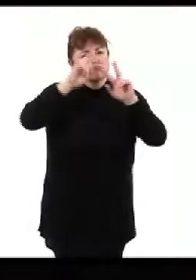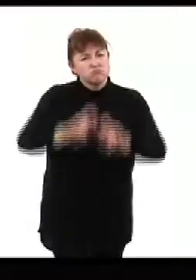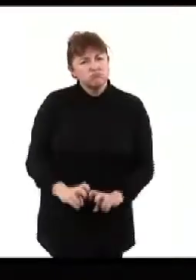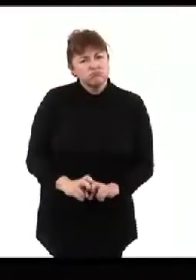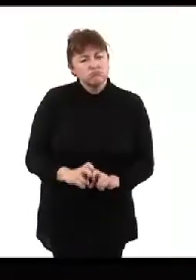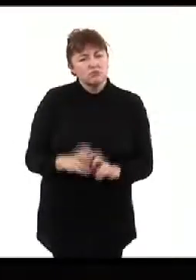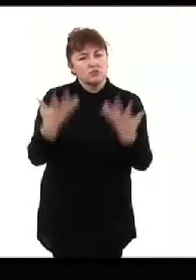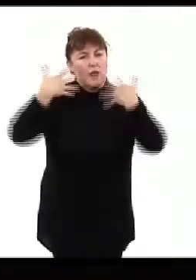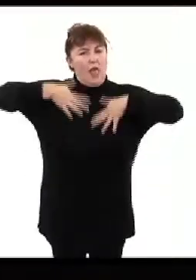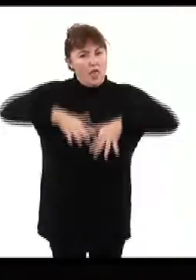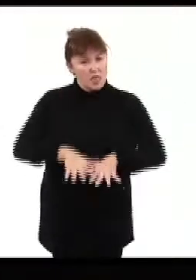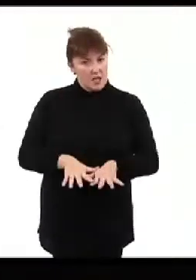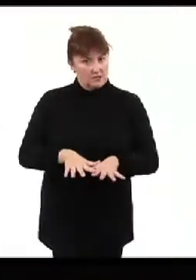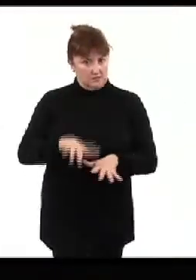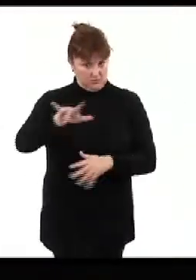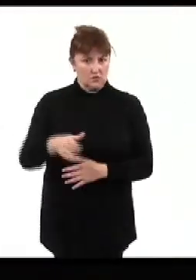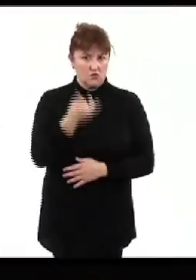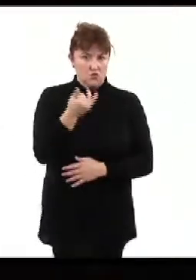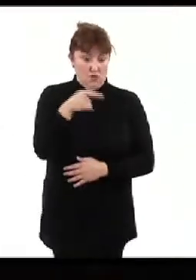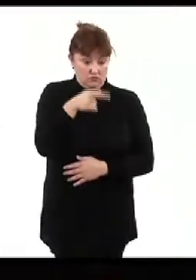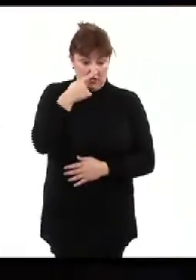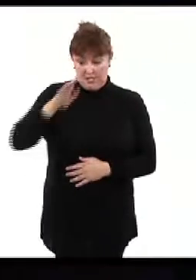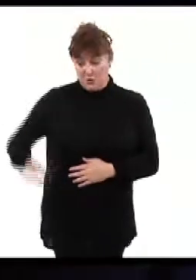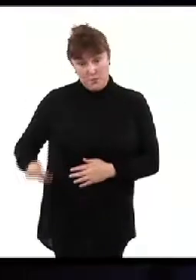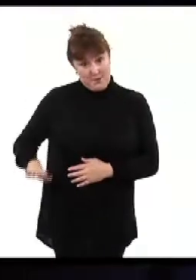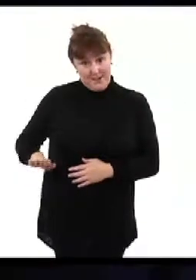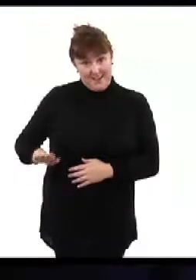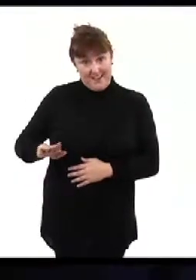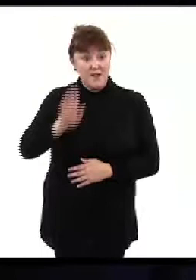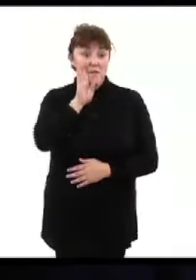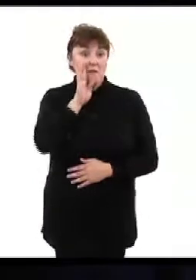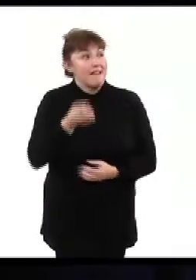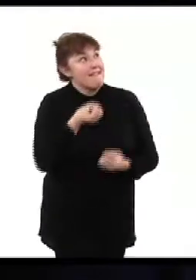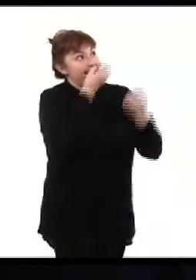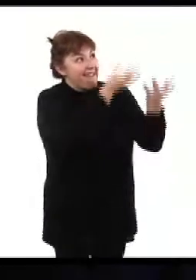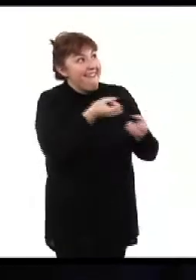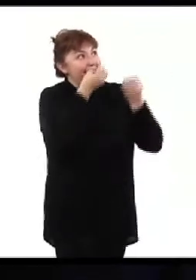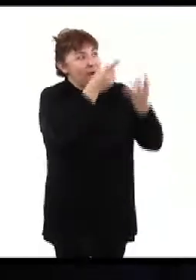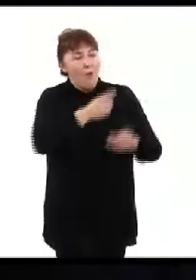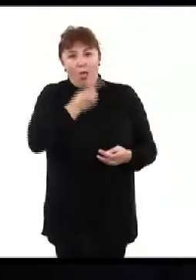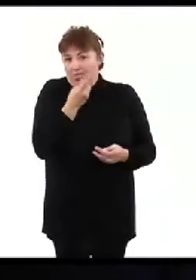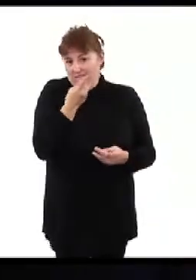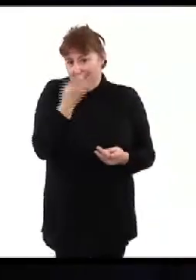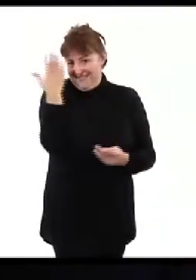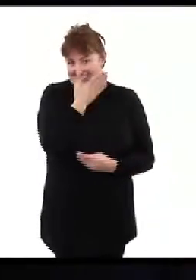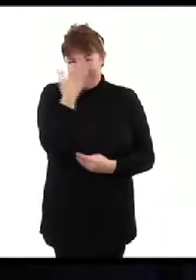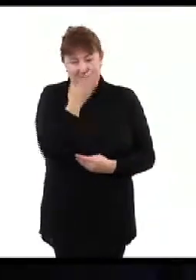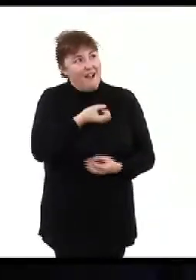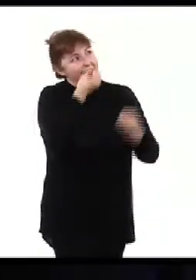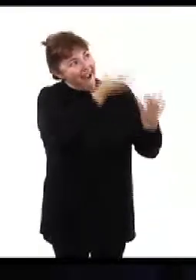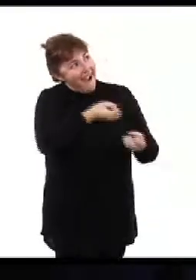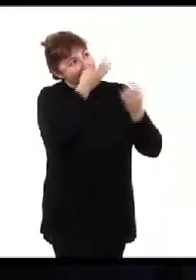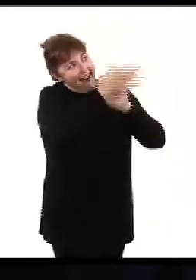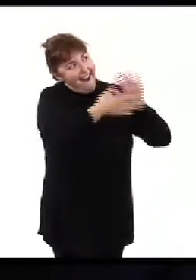a study looking at language acquisition. So this is a little boy telling he's deaf, telling his deaf mother about his day